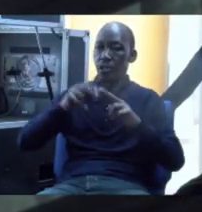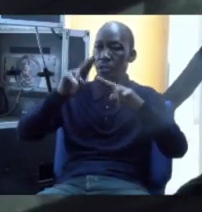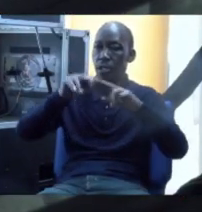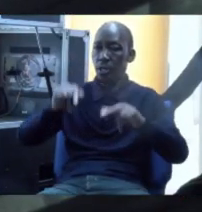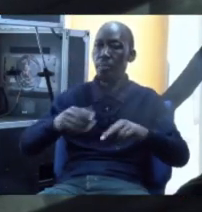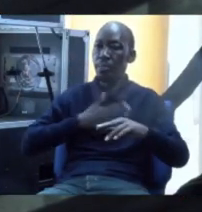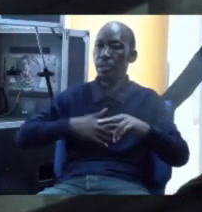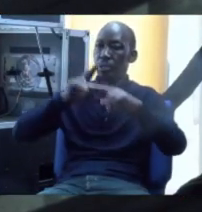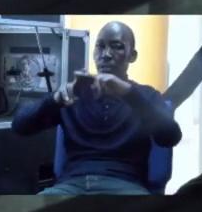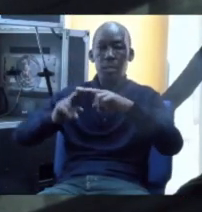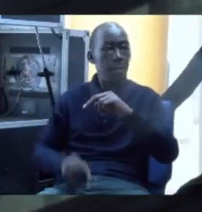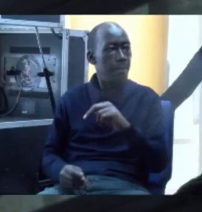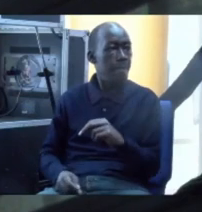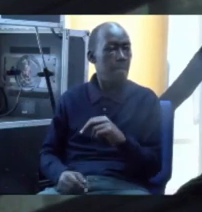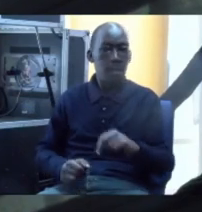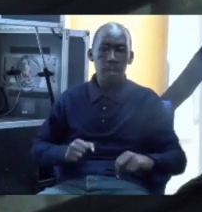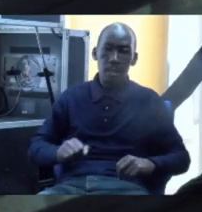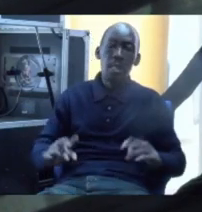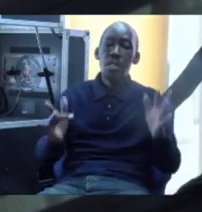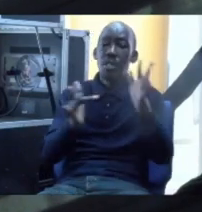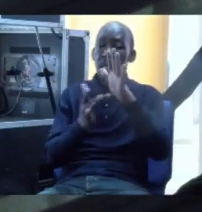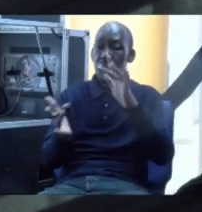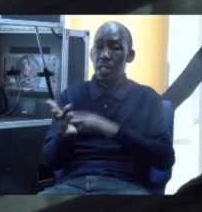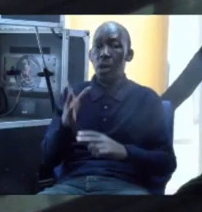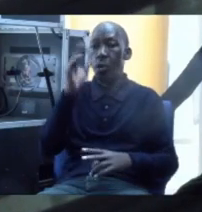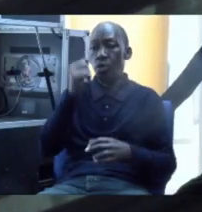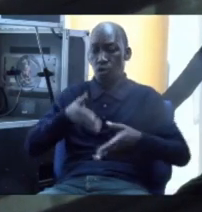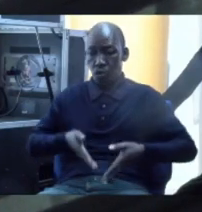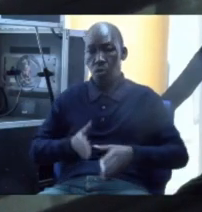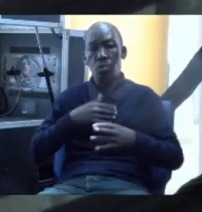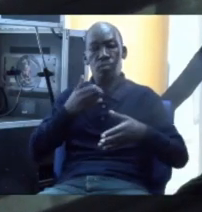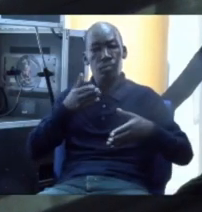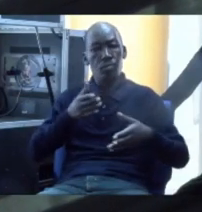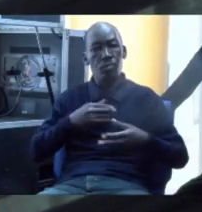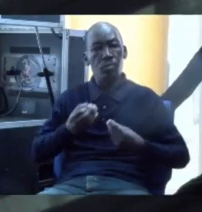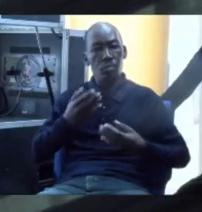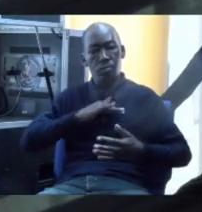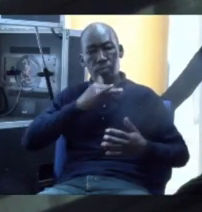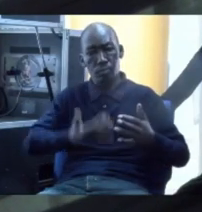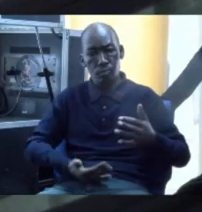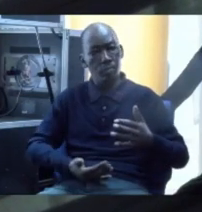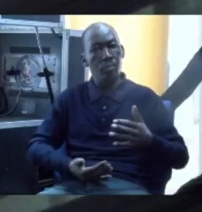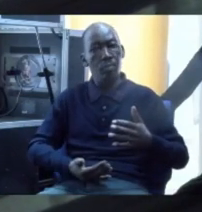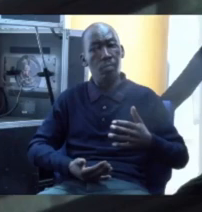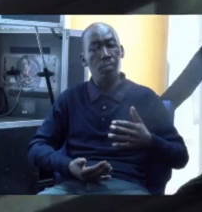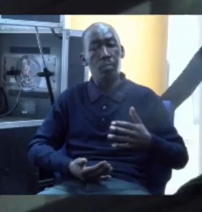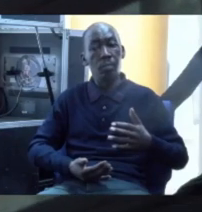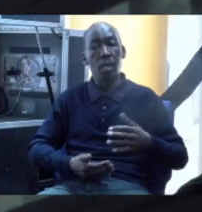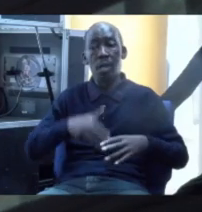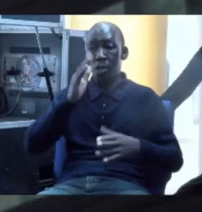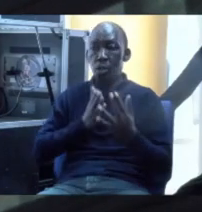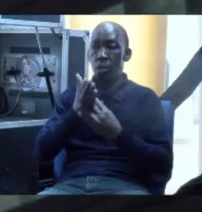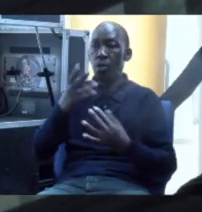sit. To keti. Jesus was conceived. Yesu mimba ikatungika. By the Holy Spirit. Kwa